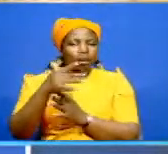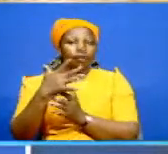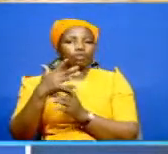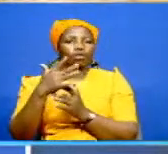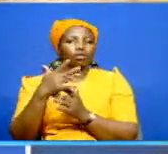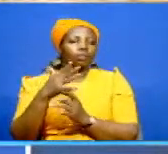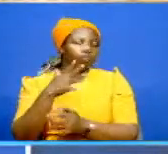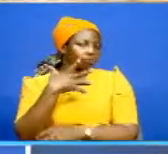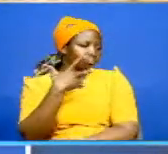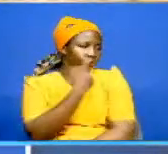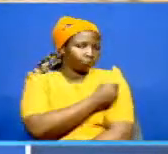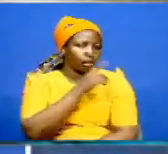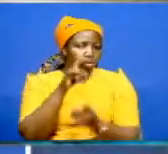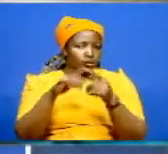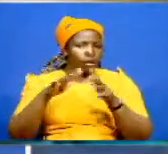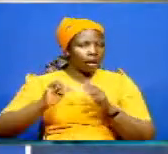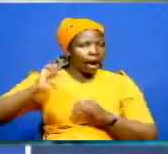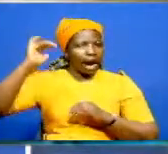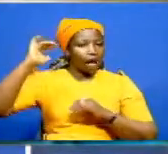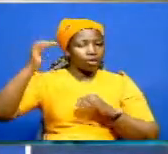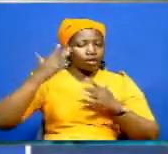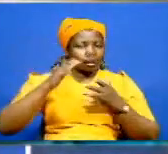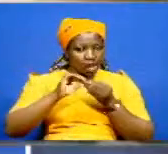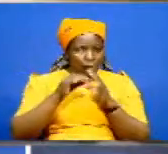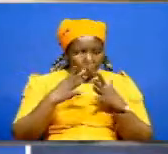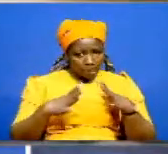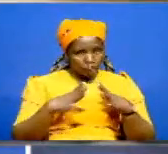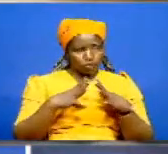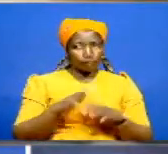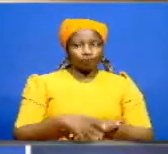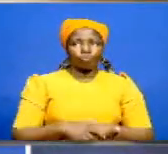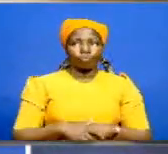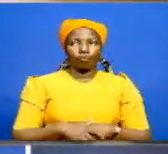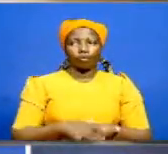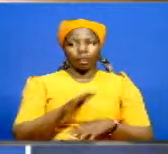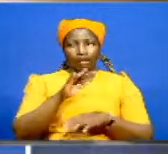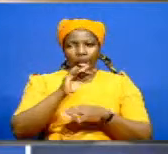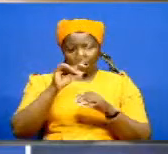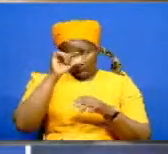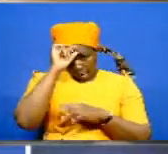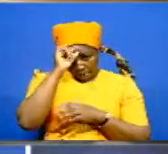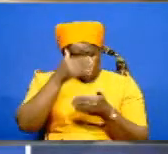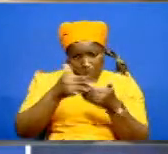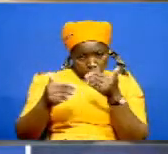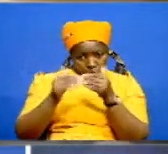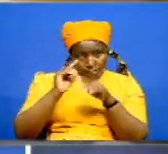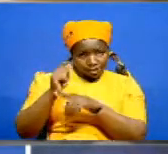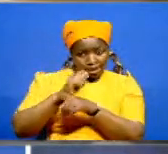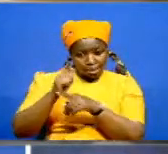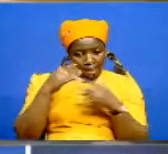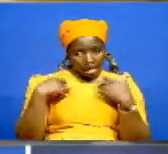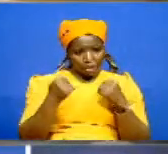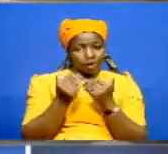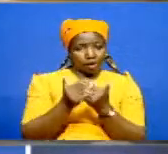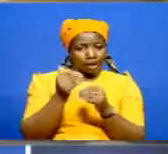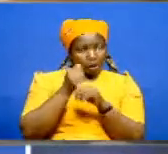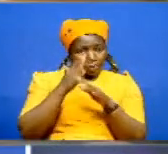adult population on a large scale. The government is building capacity of more than 23,000 healthcare workers,